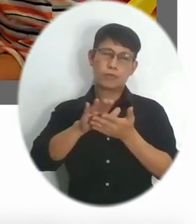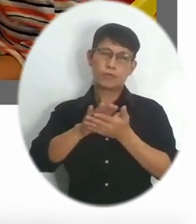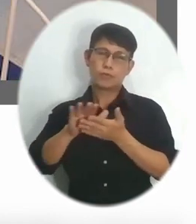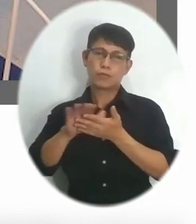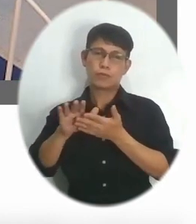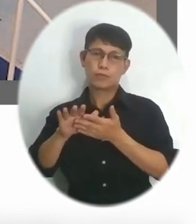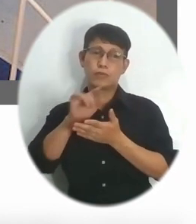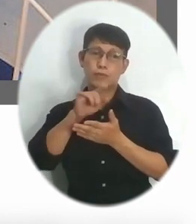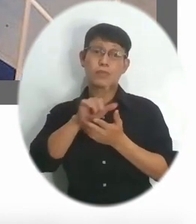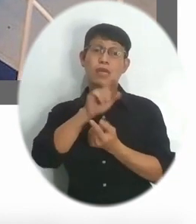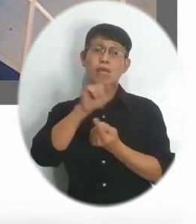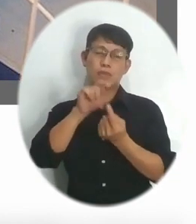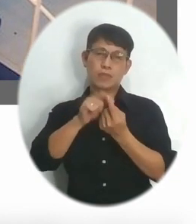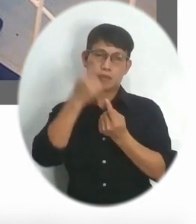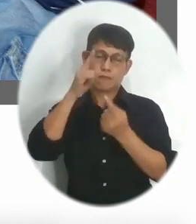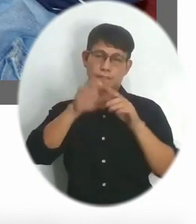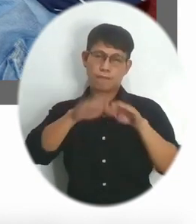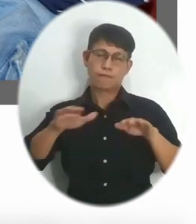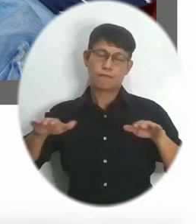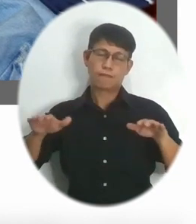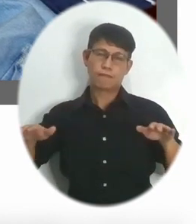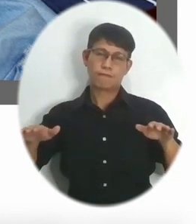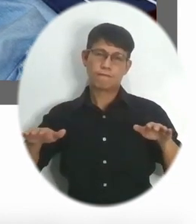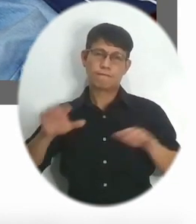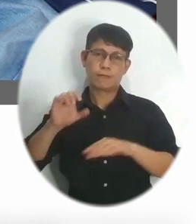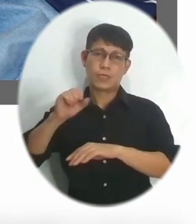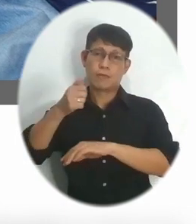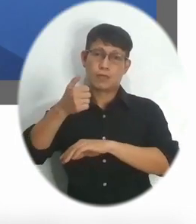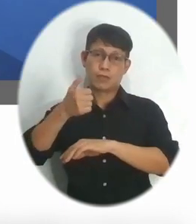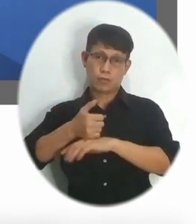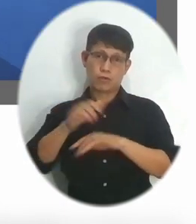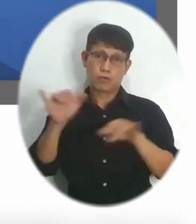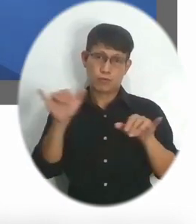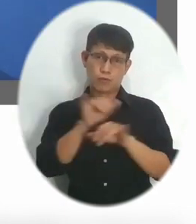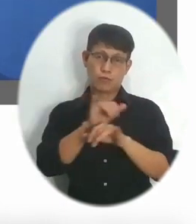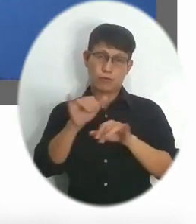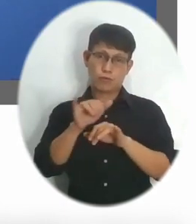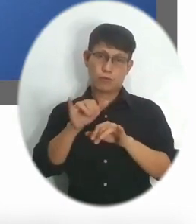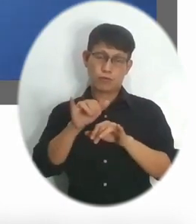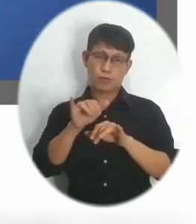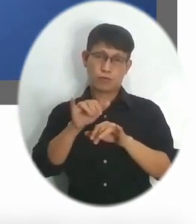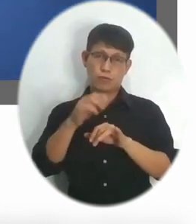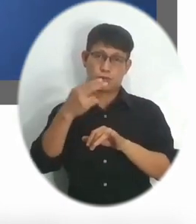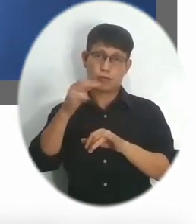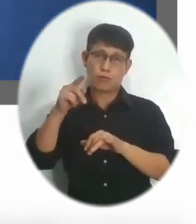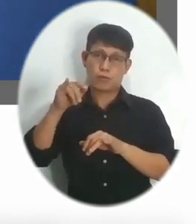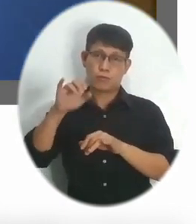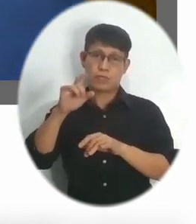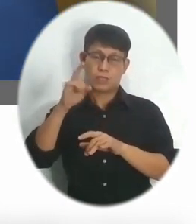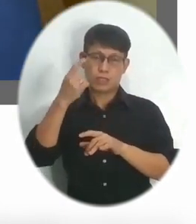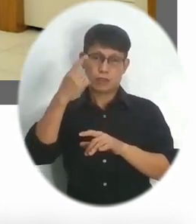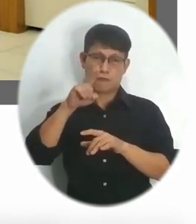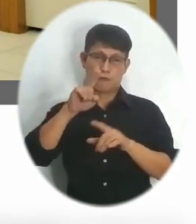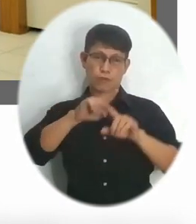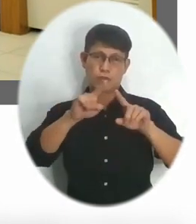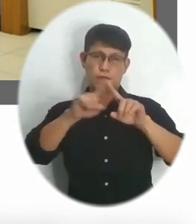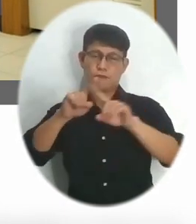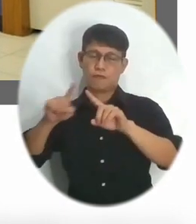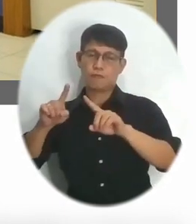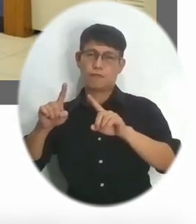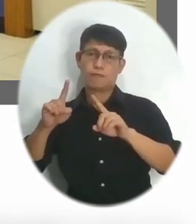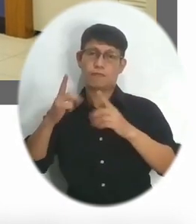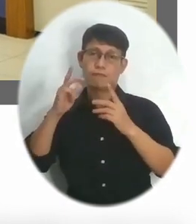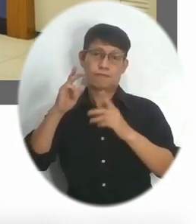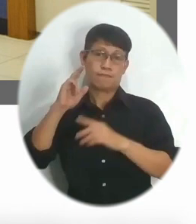refurbishing these areas into child-friendly zones. SM Foundation also maintains hospice units in